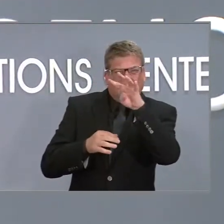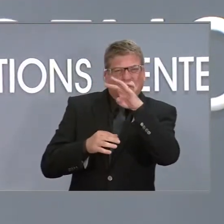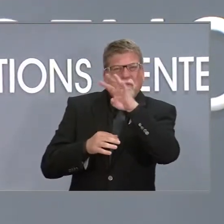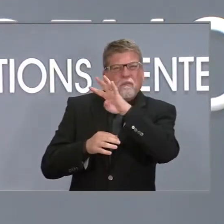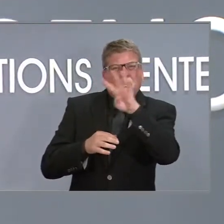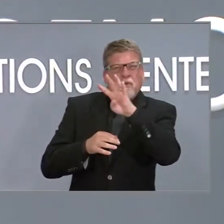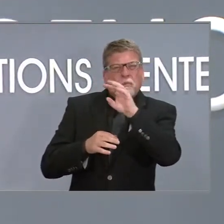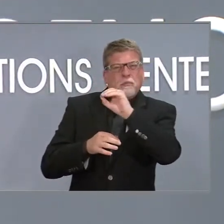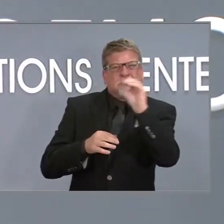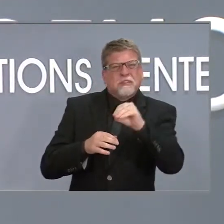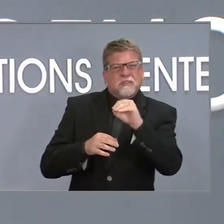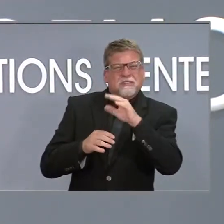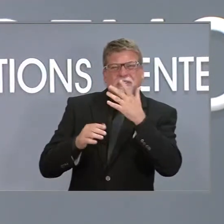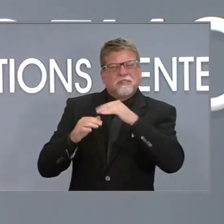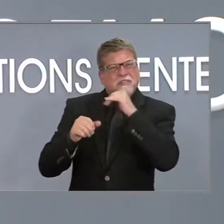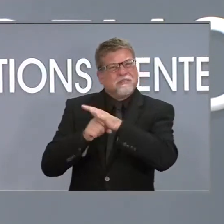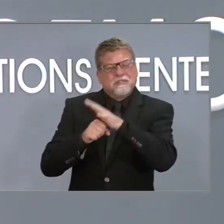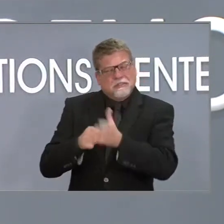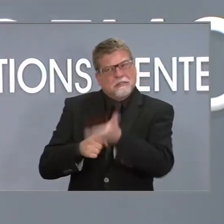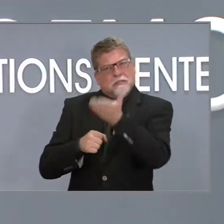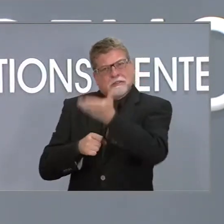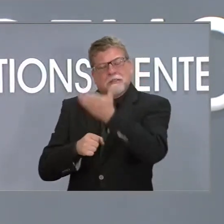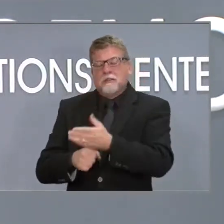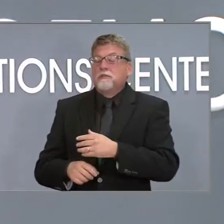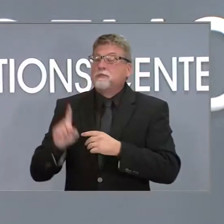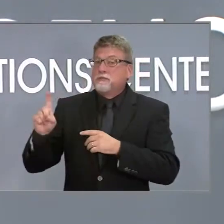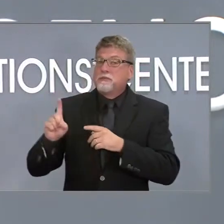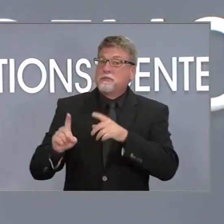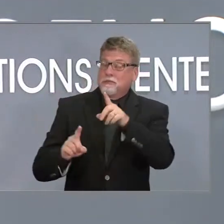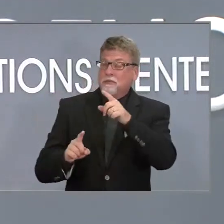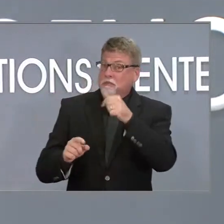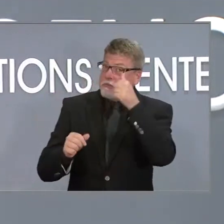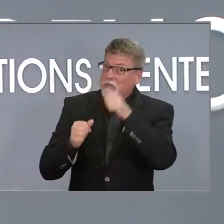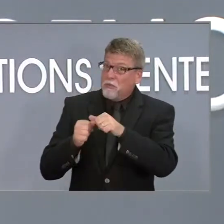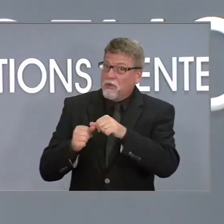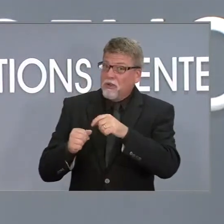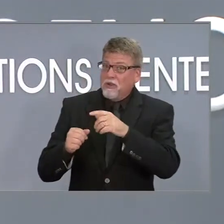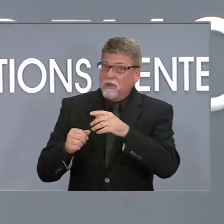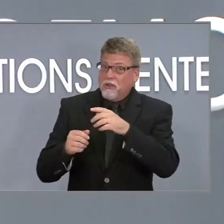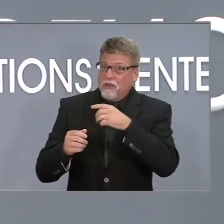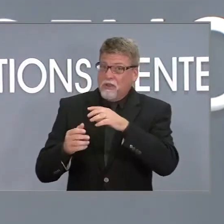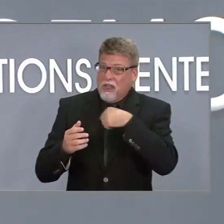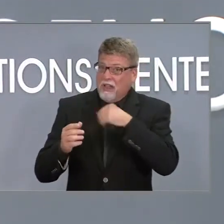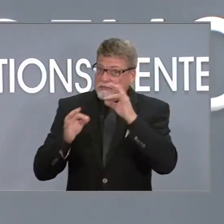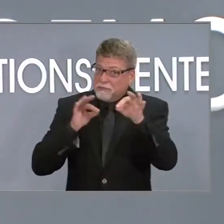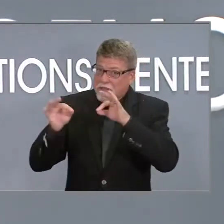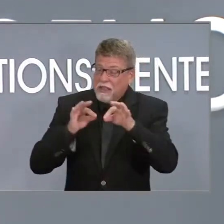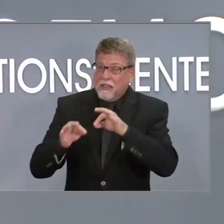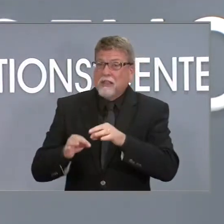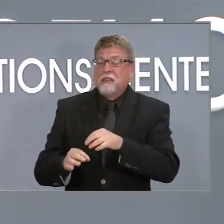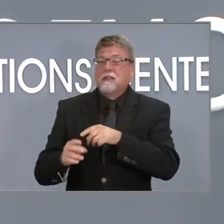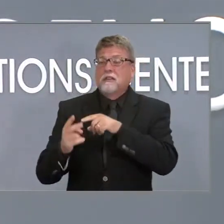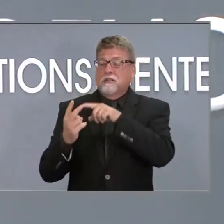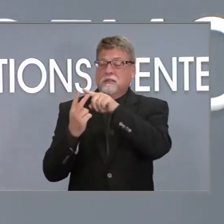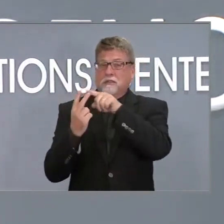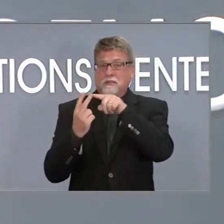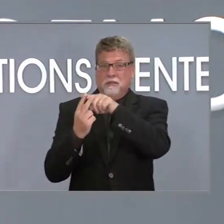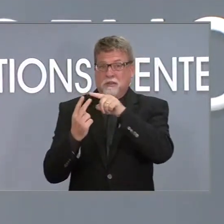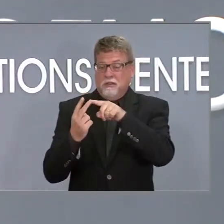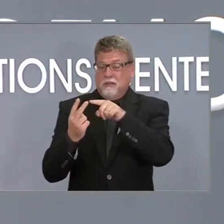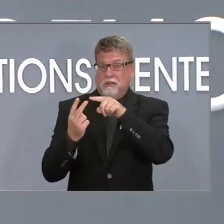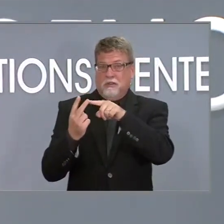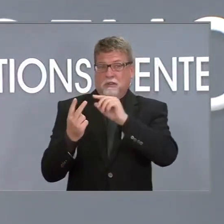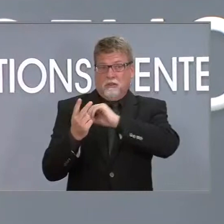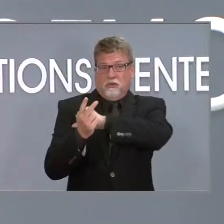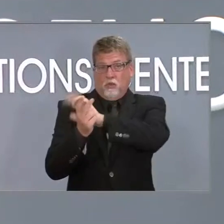vaccinated. Remember, when you have an exposure to COVID and you are either both parties are vaccinated or you're